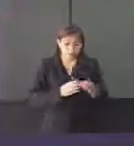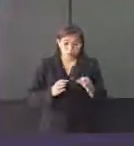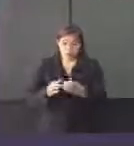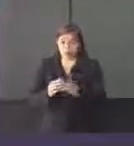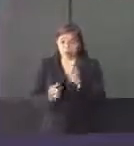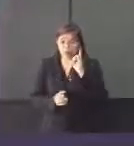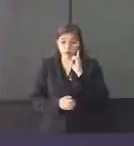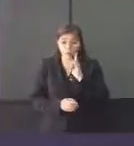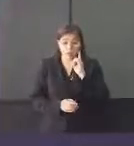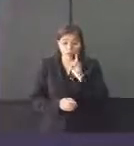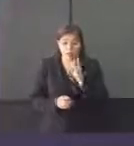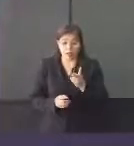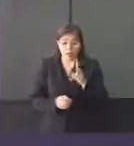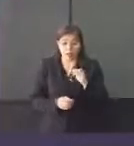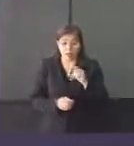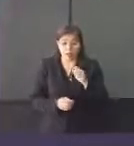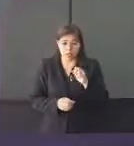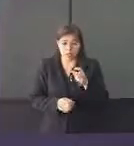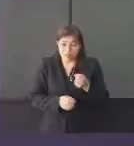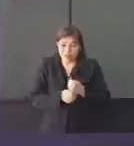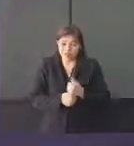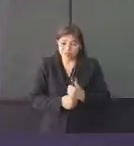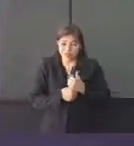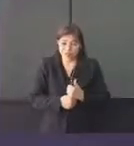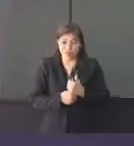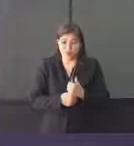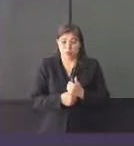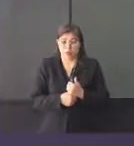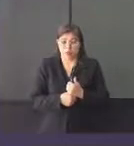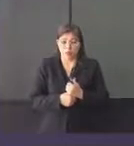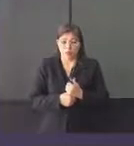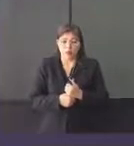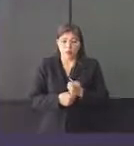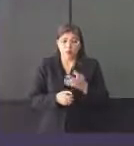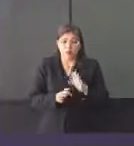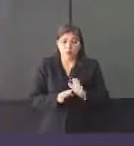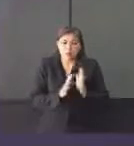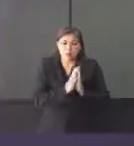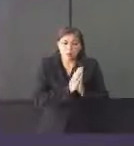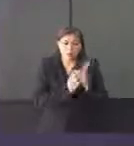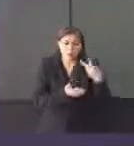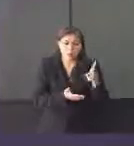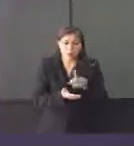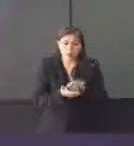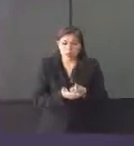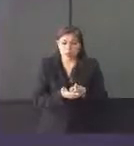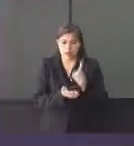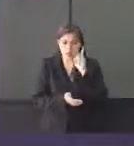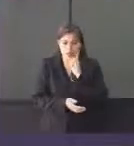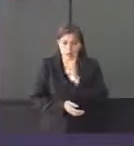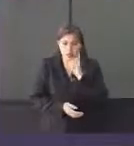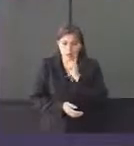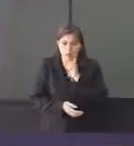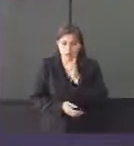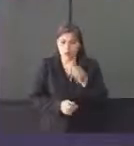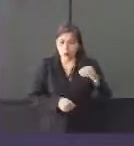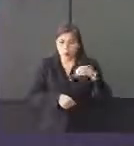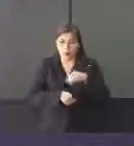especially the collectives of victims, organizations, and collectives in favor of women's